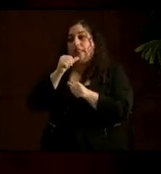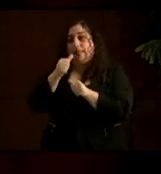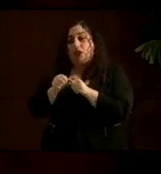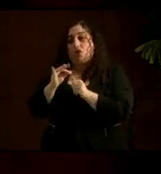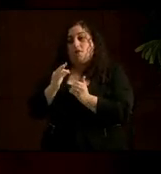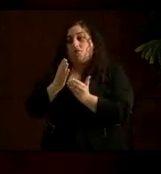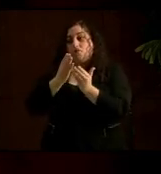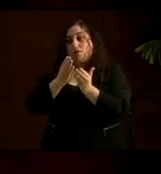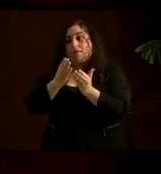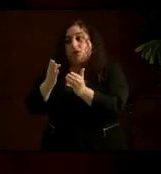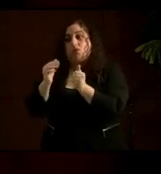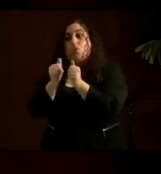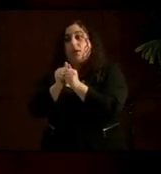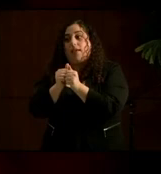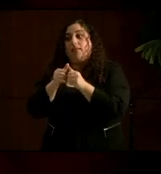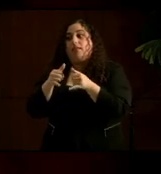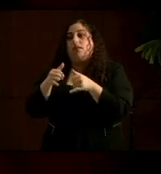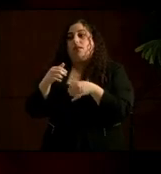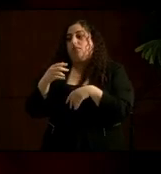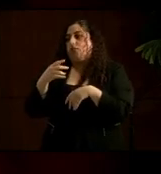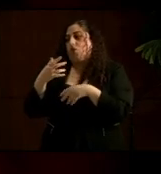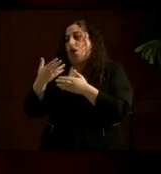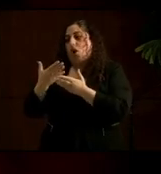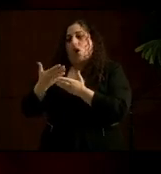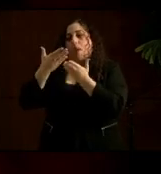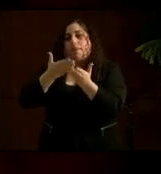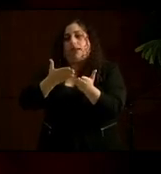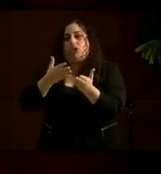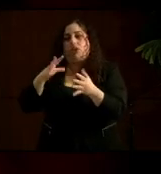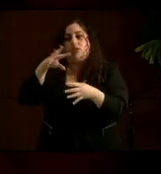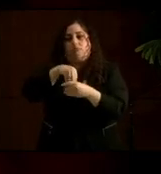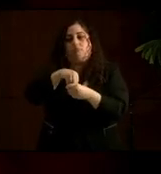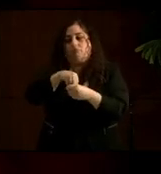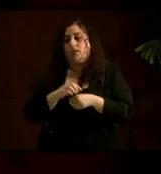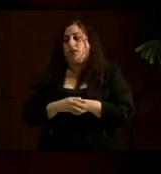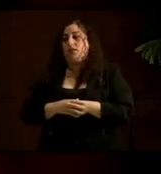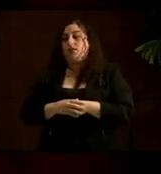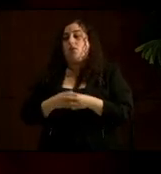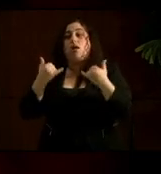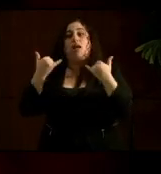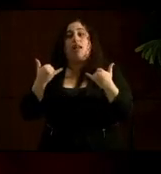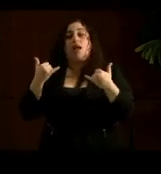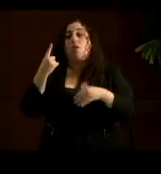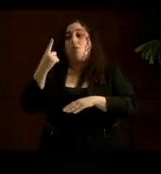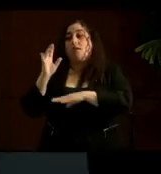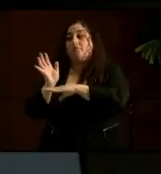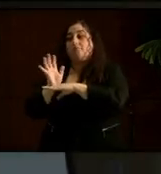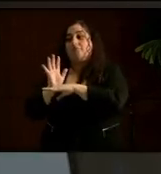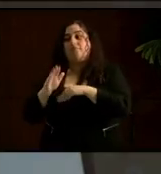nomination. We will now watch a special video highlighting this year's inaugural recipient.